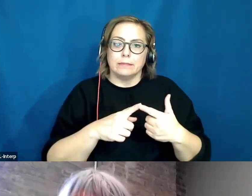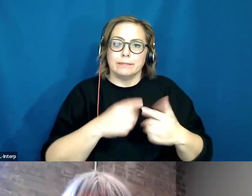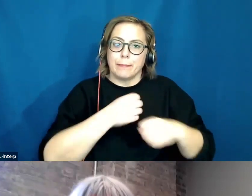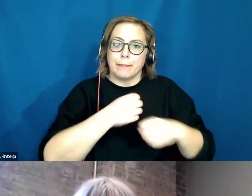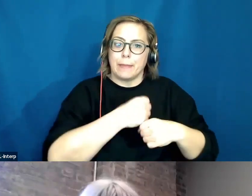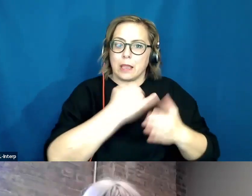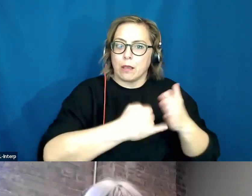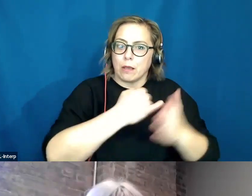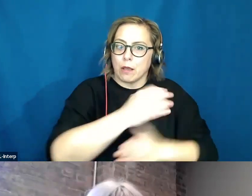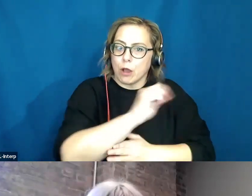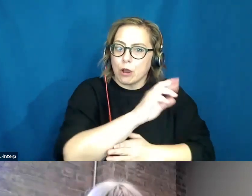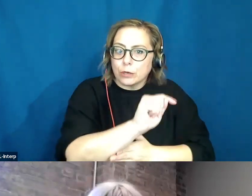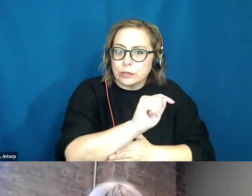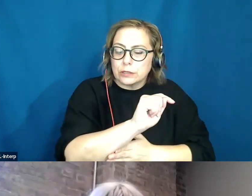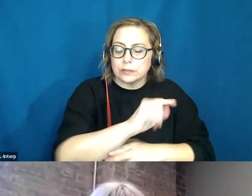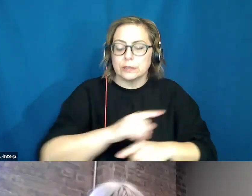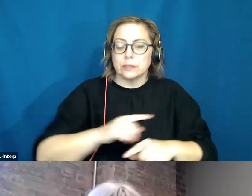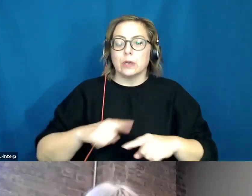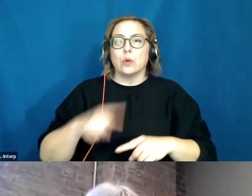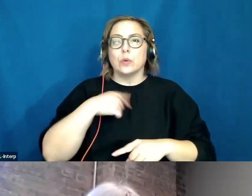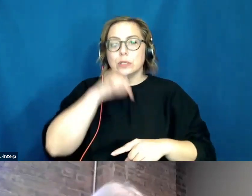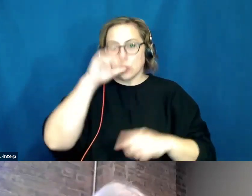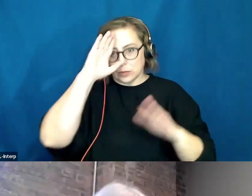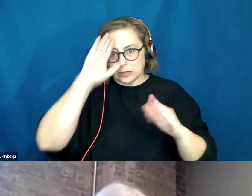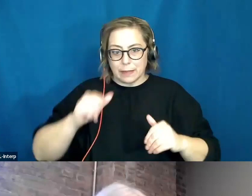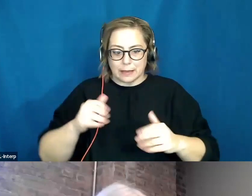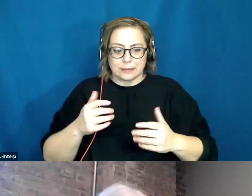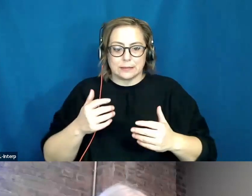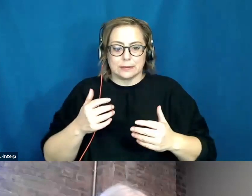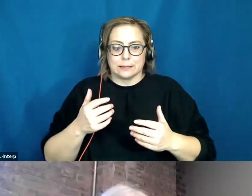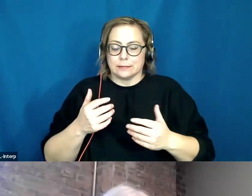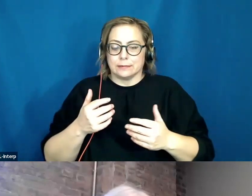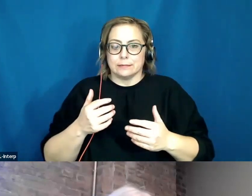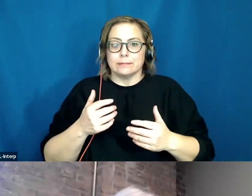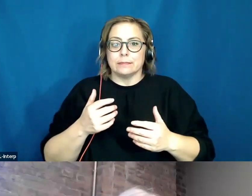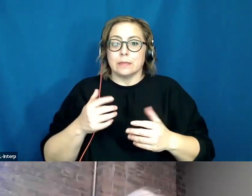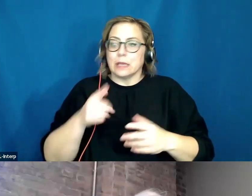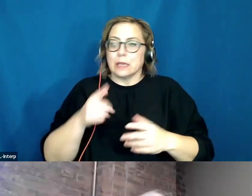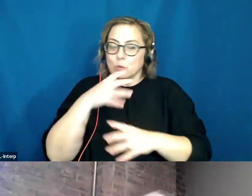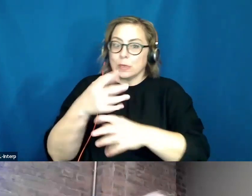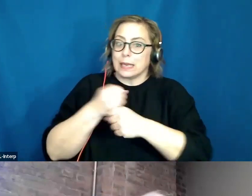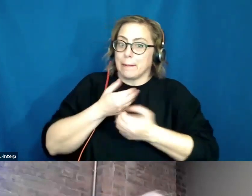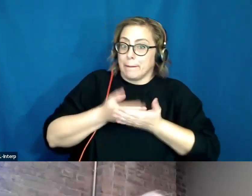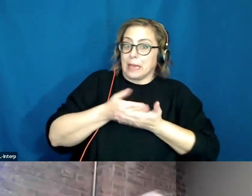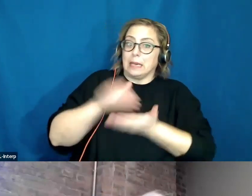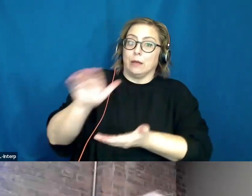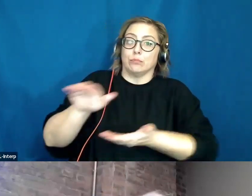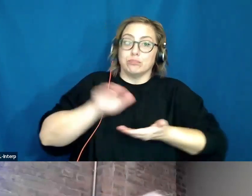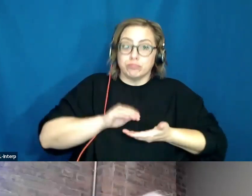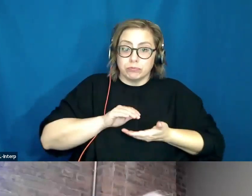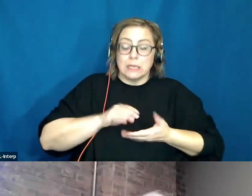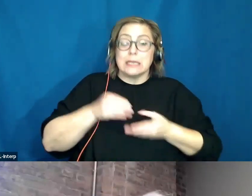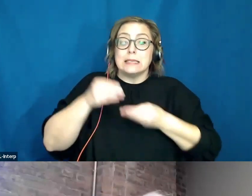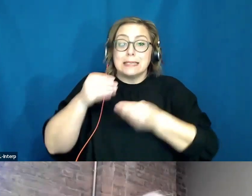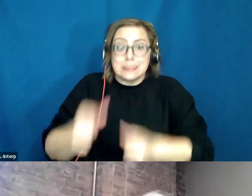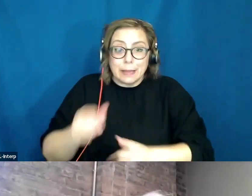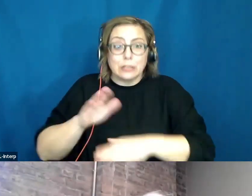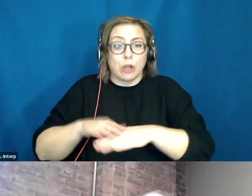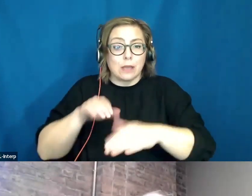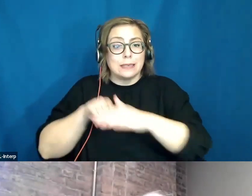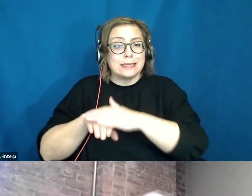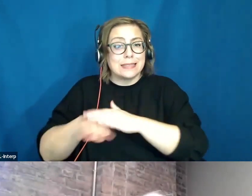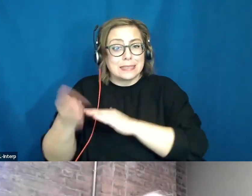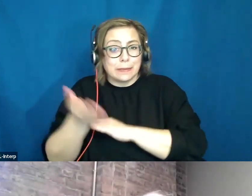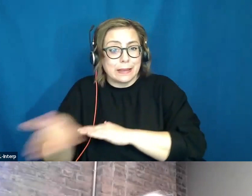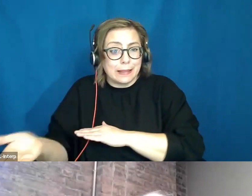don't expect artists with disabilities to spend their grant money on things that other people don't have to worry about. And it's